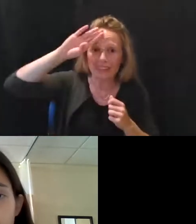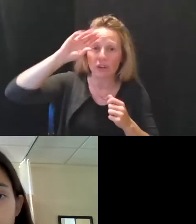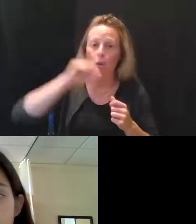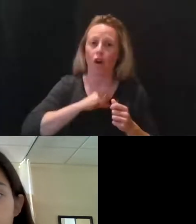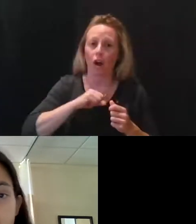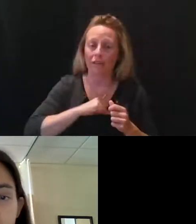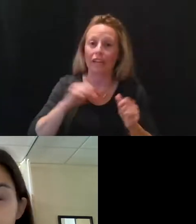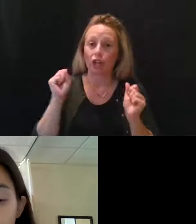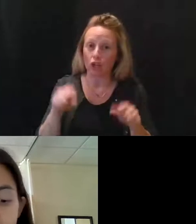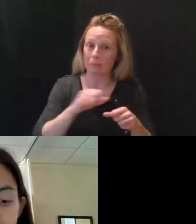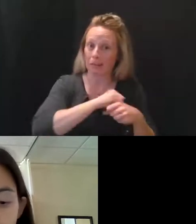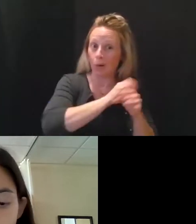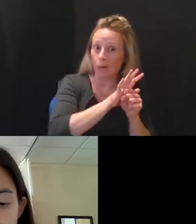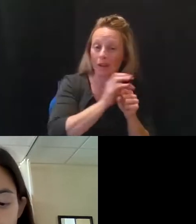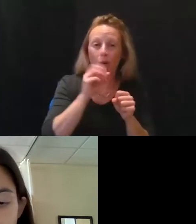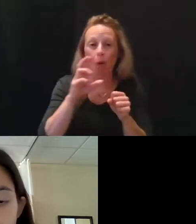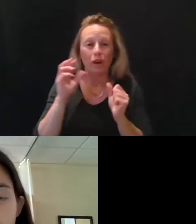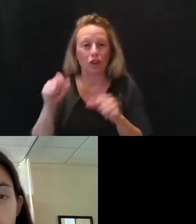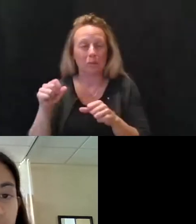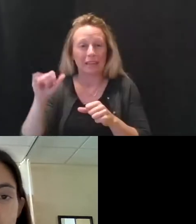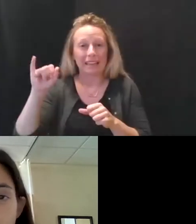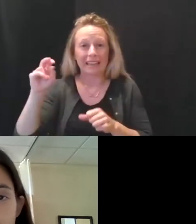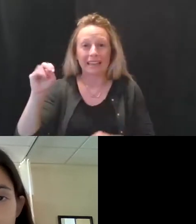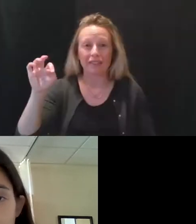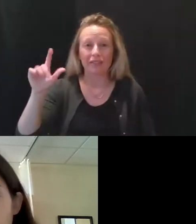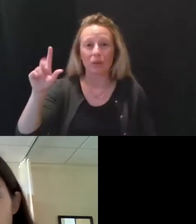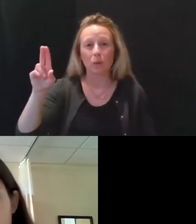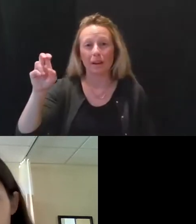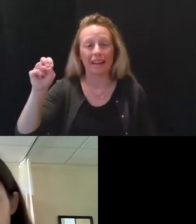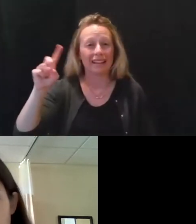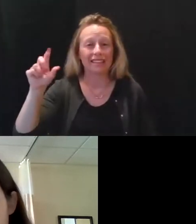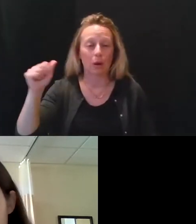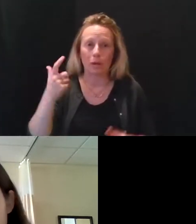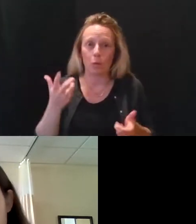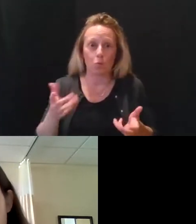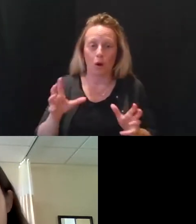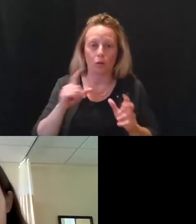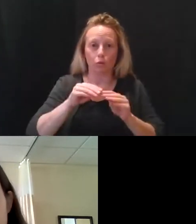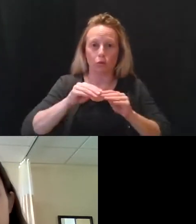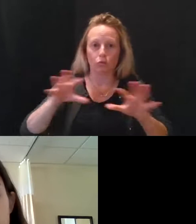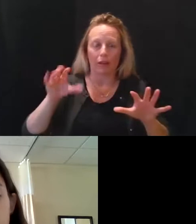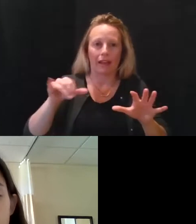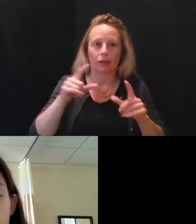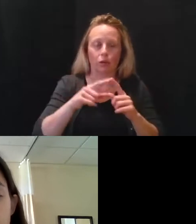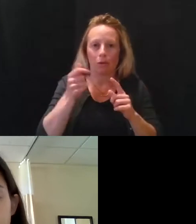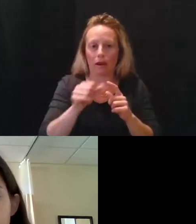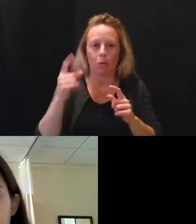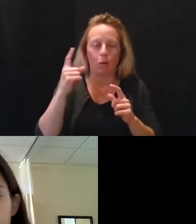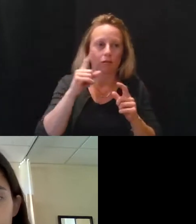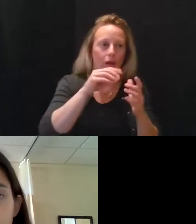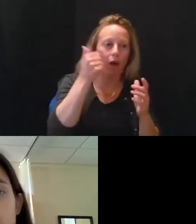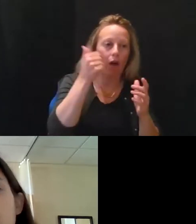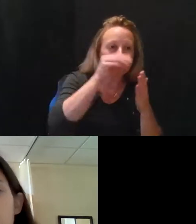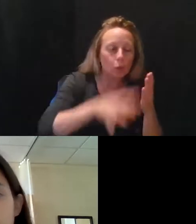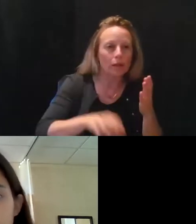of COVID or of influenza, and we don't want them to spread either one to either their other students or the staff at